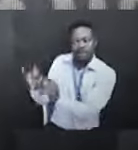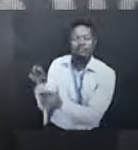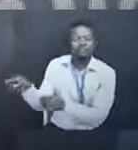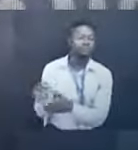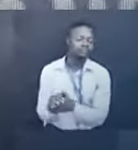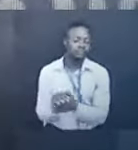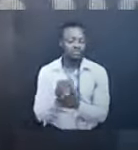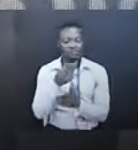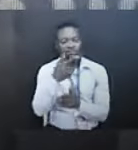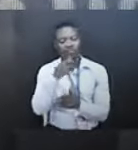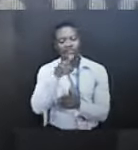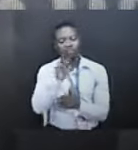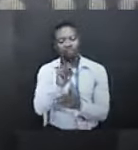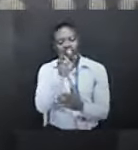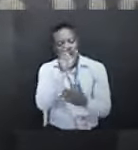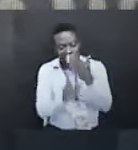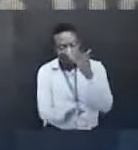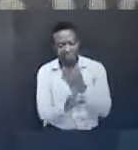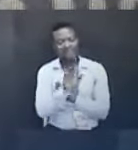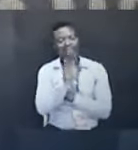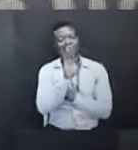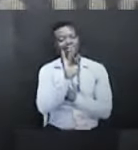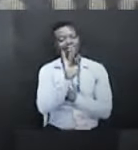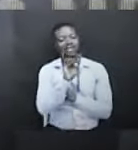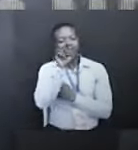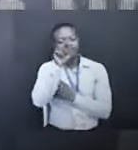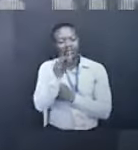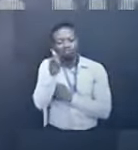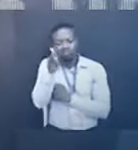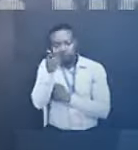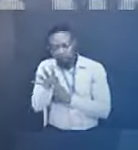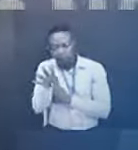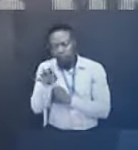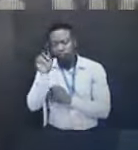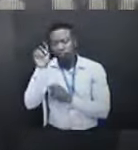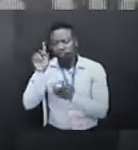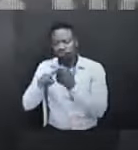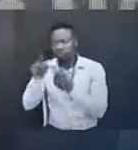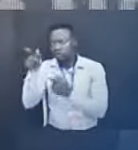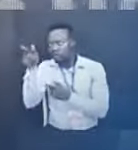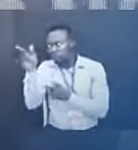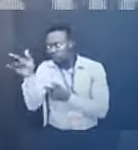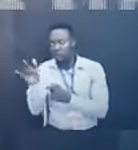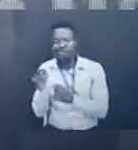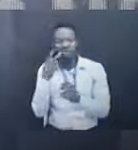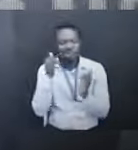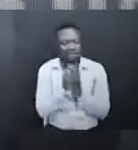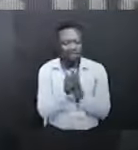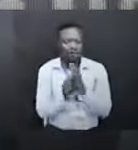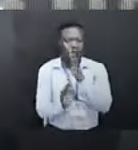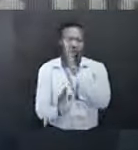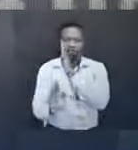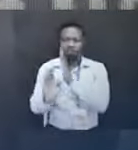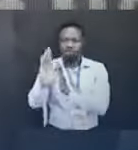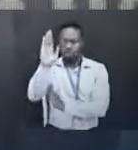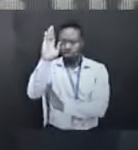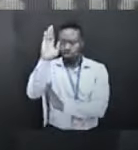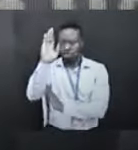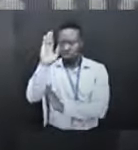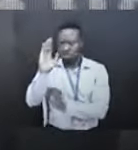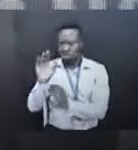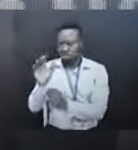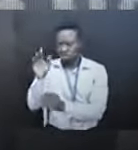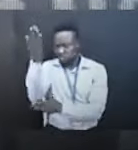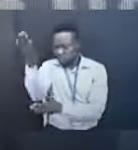Genesis 18 to 24, 25, you saw that God gave the woman to the man to be